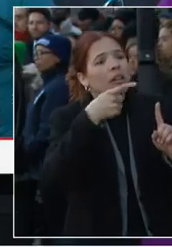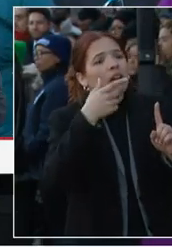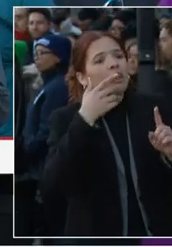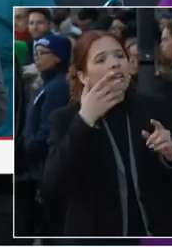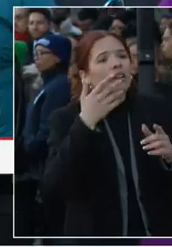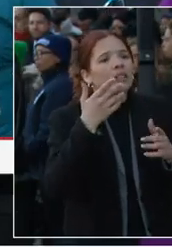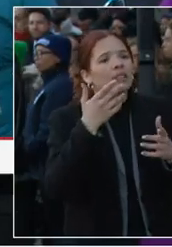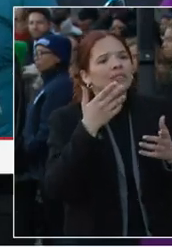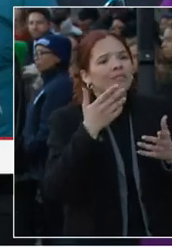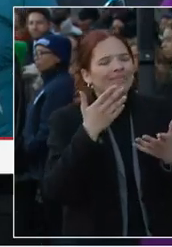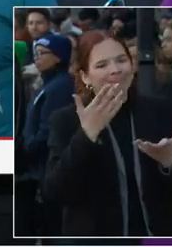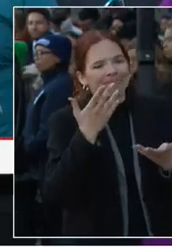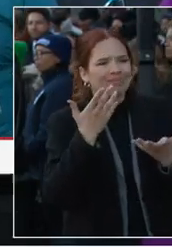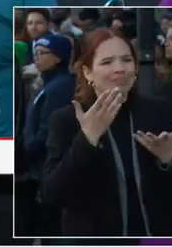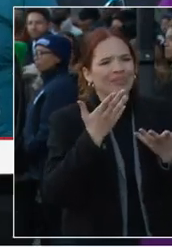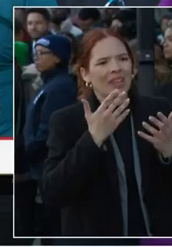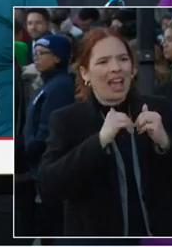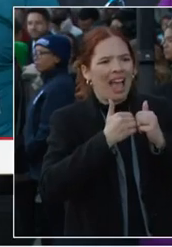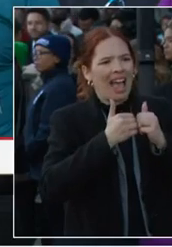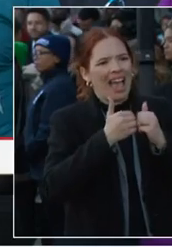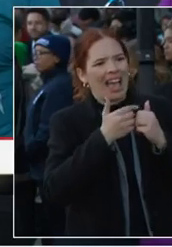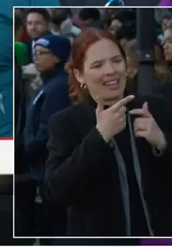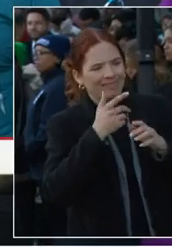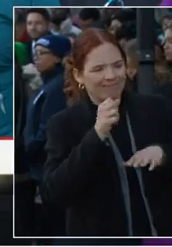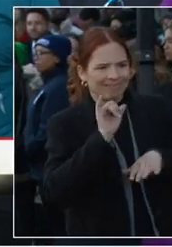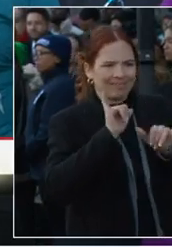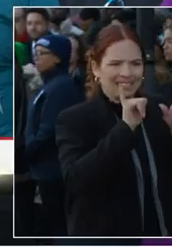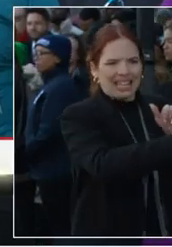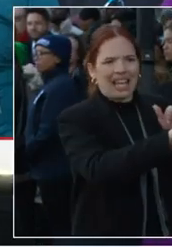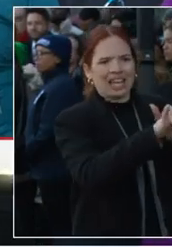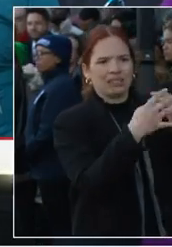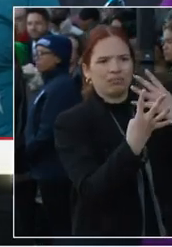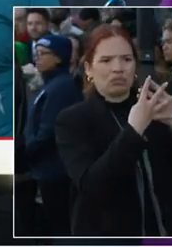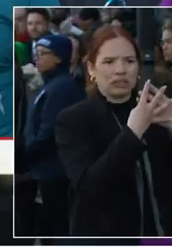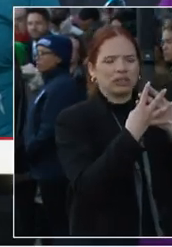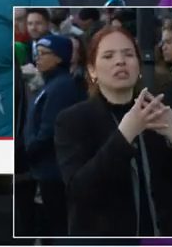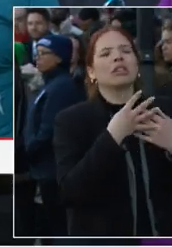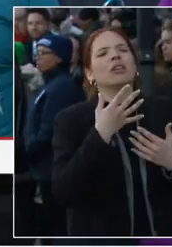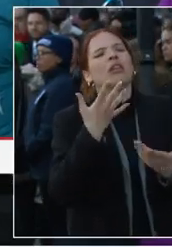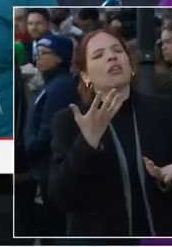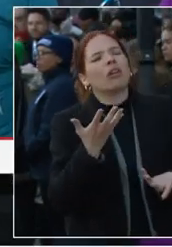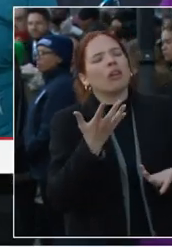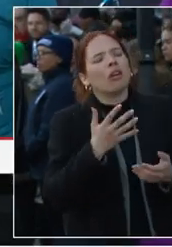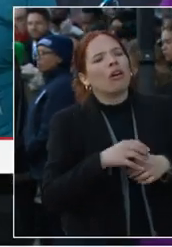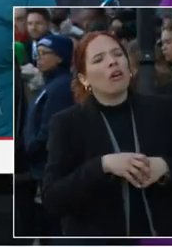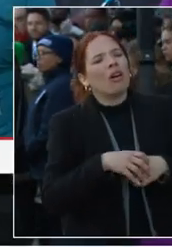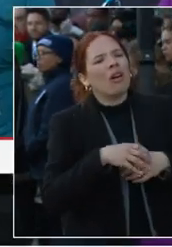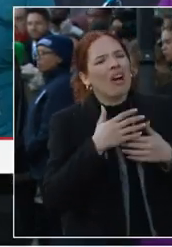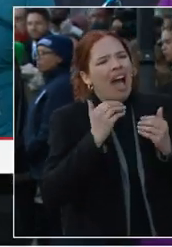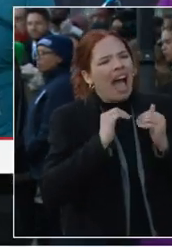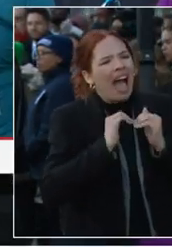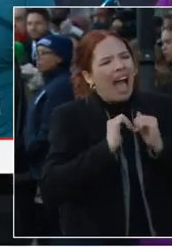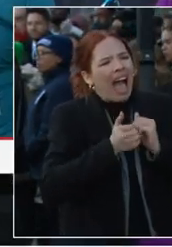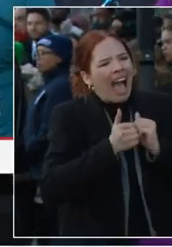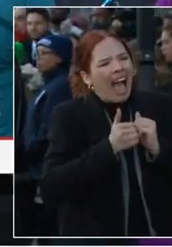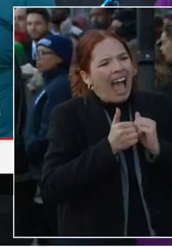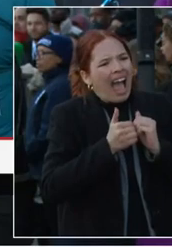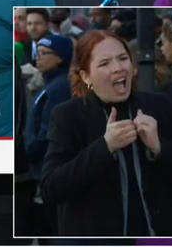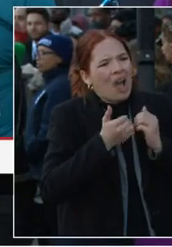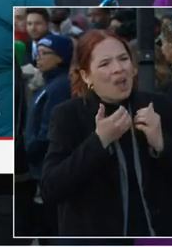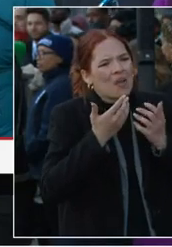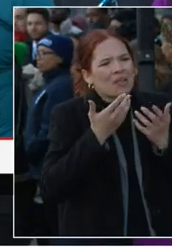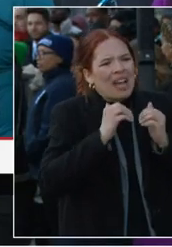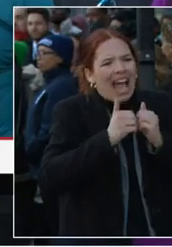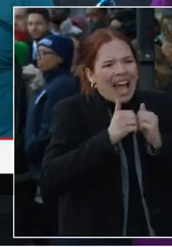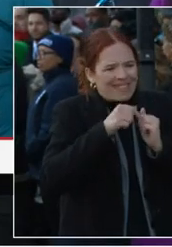people in custody. Correct. What can we do to keep our kids from becoming bad people? How